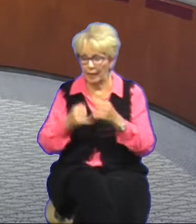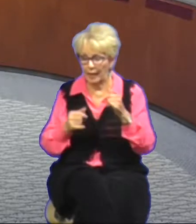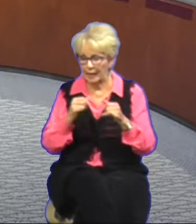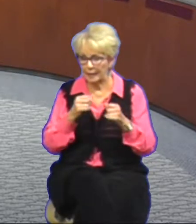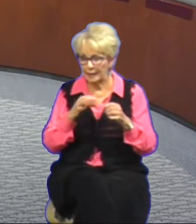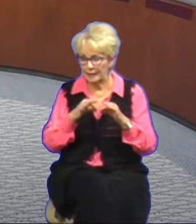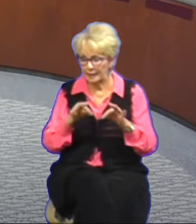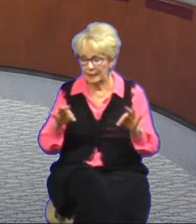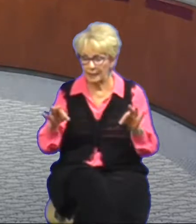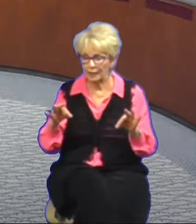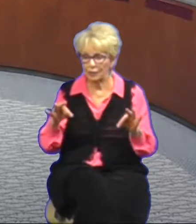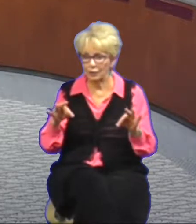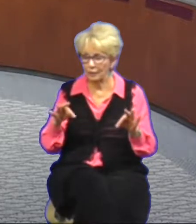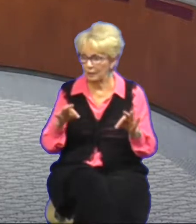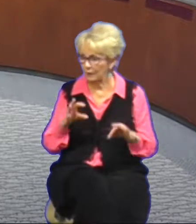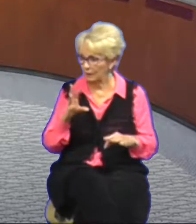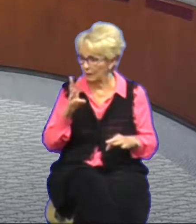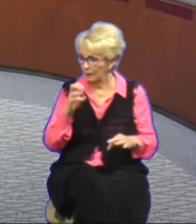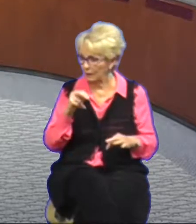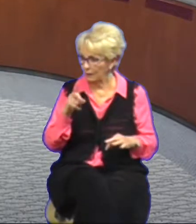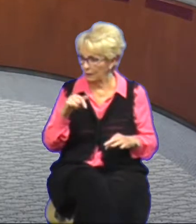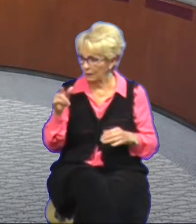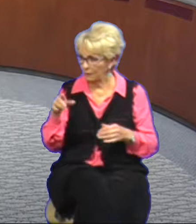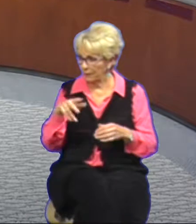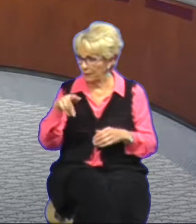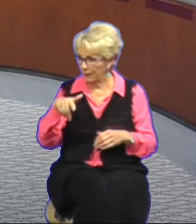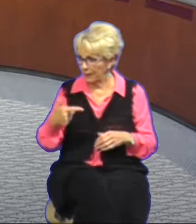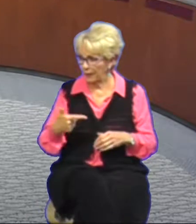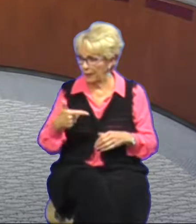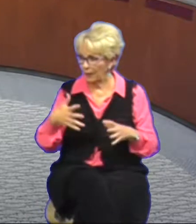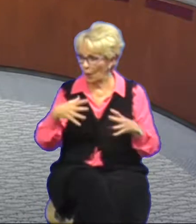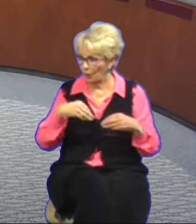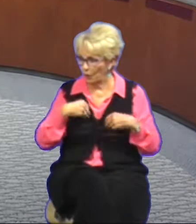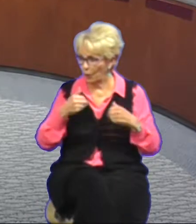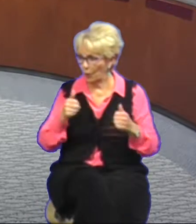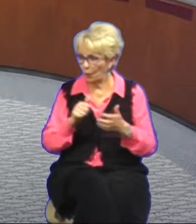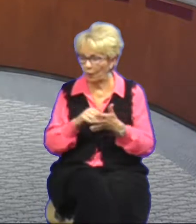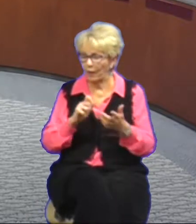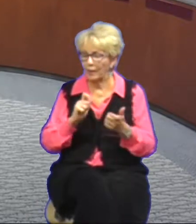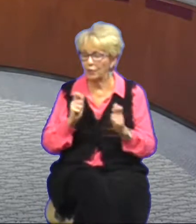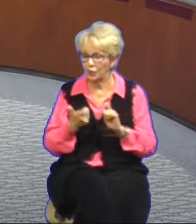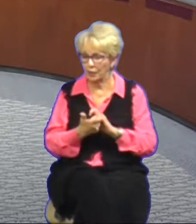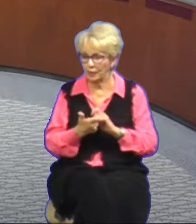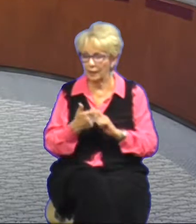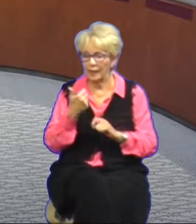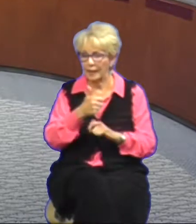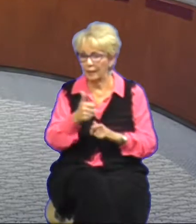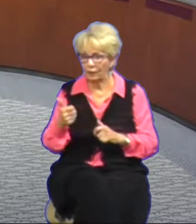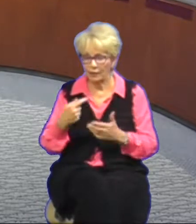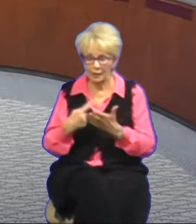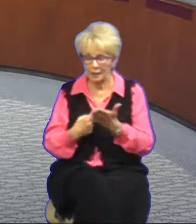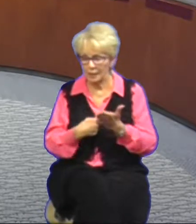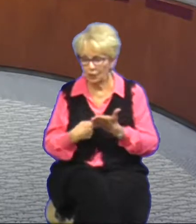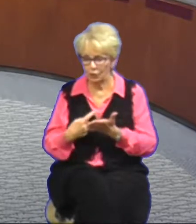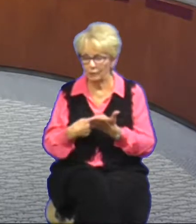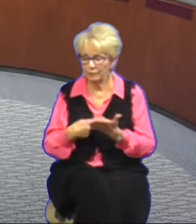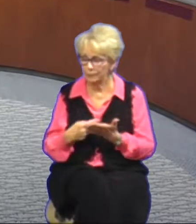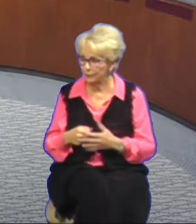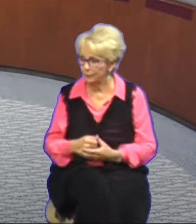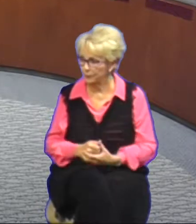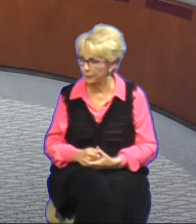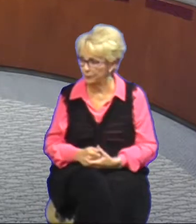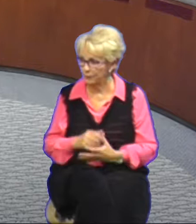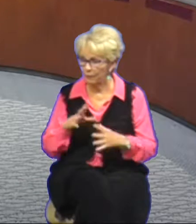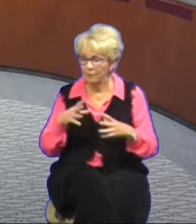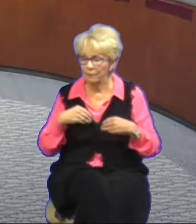Wendy, you made the second. It's acceptable to go with that change, okay? Any other discussion? All